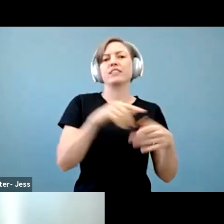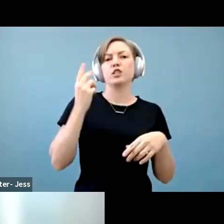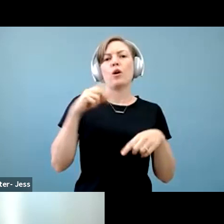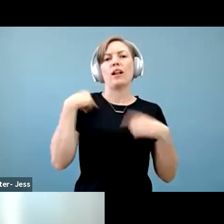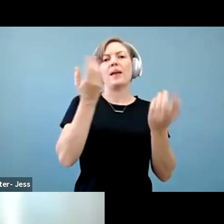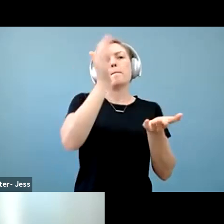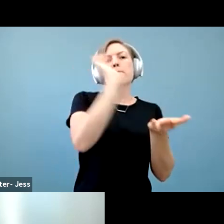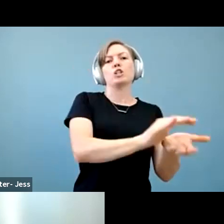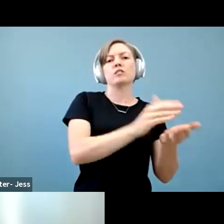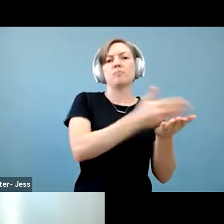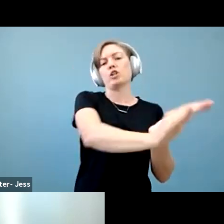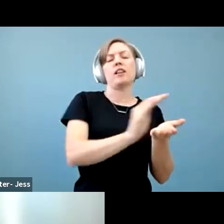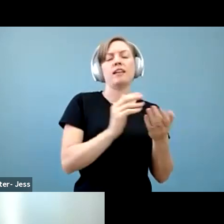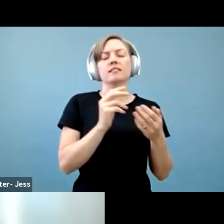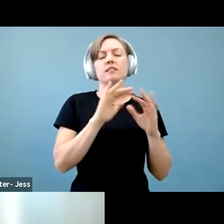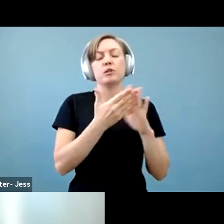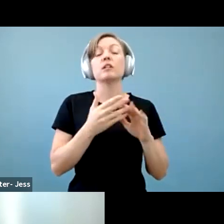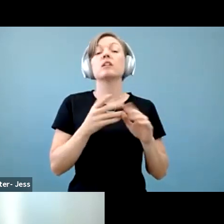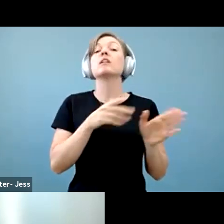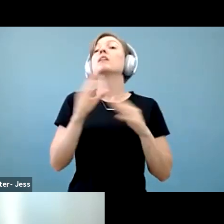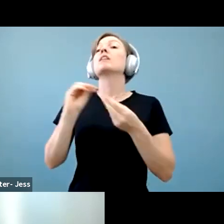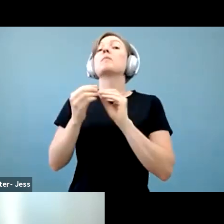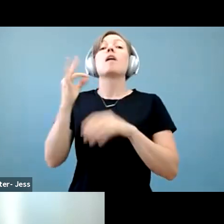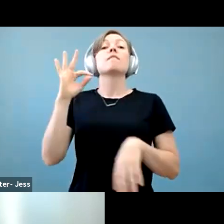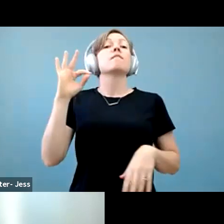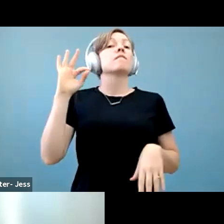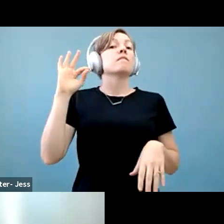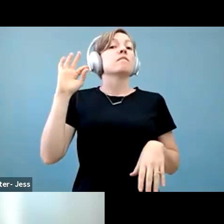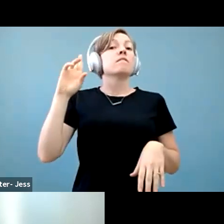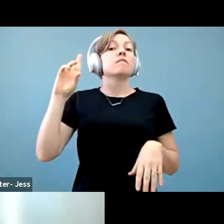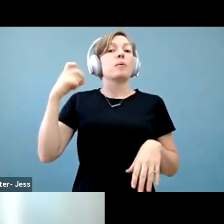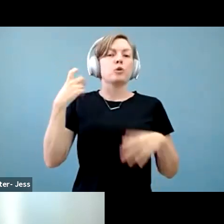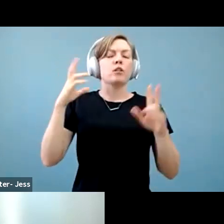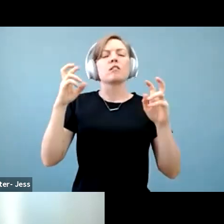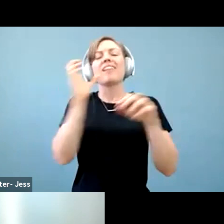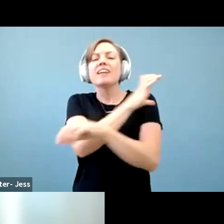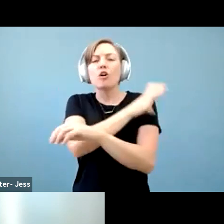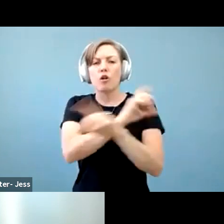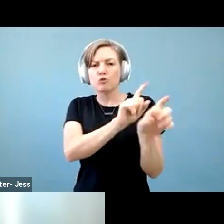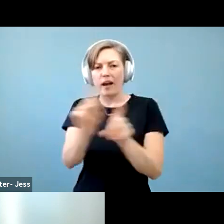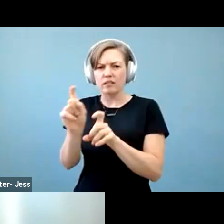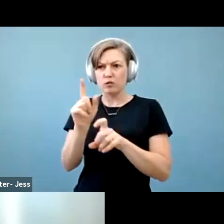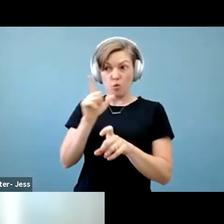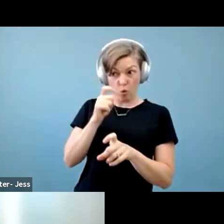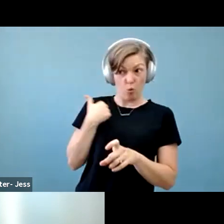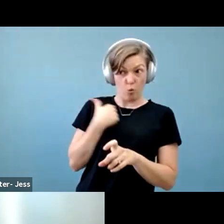And then when we look at the numbers of pharmaceutical, clinical trials who are we actually